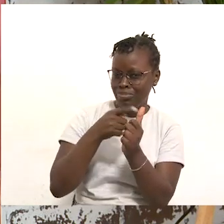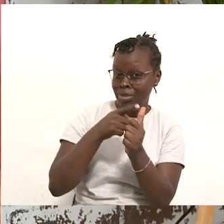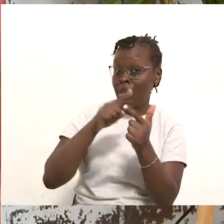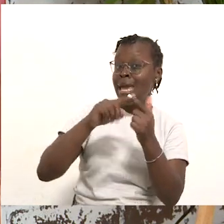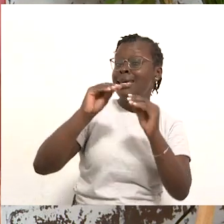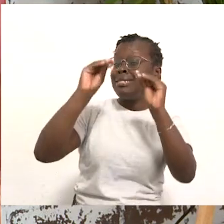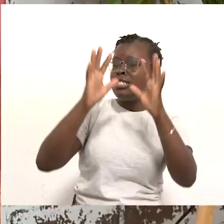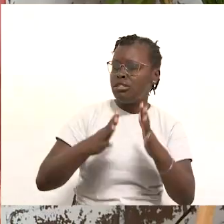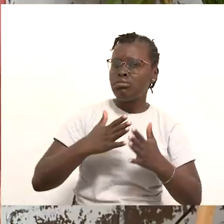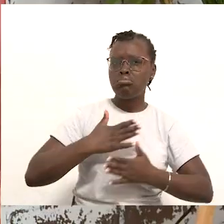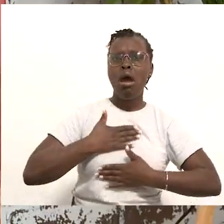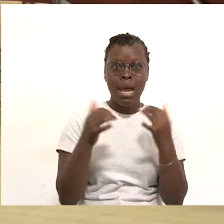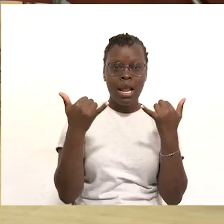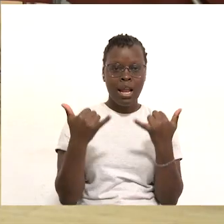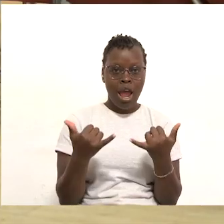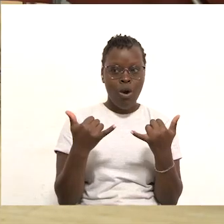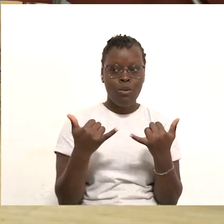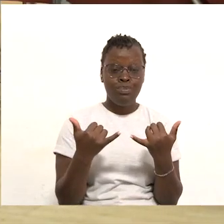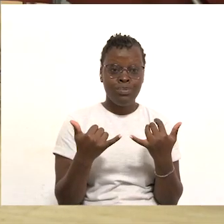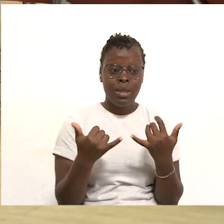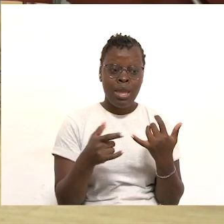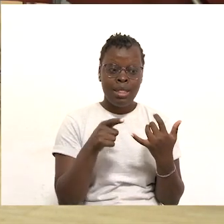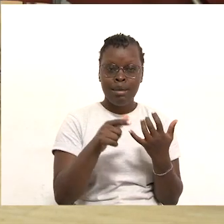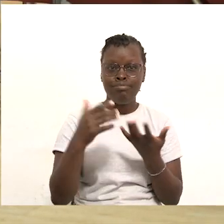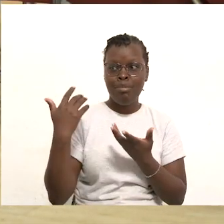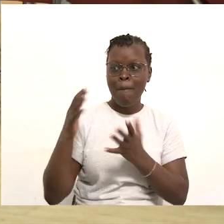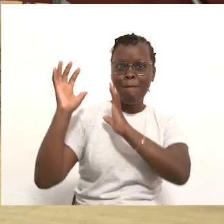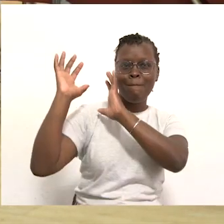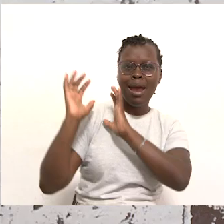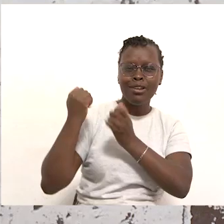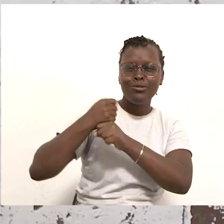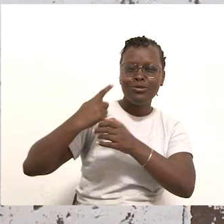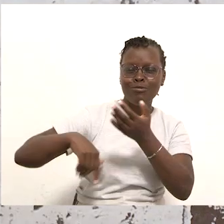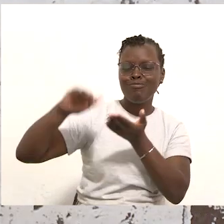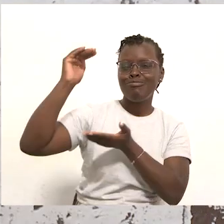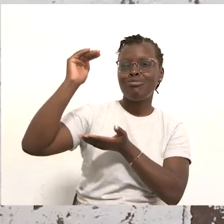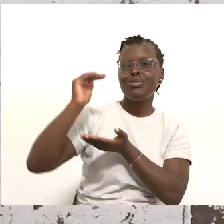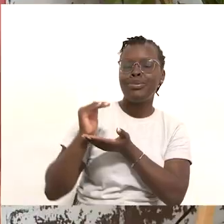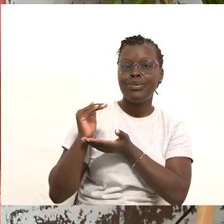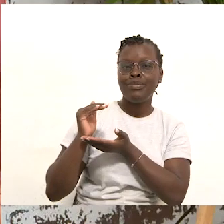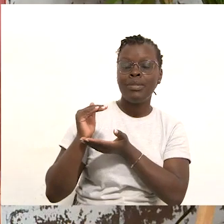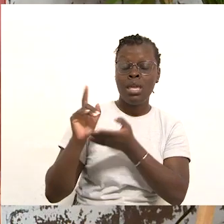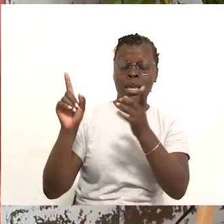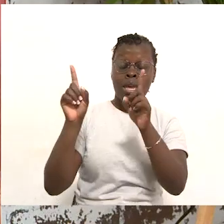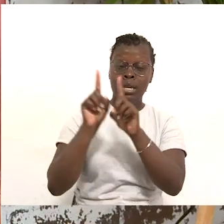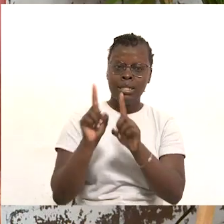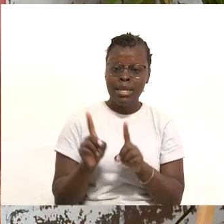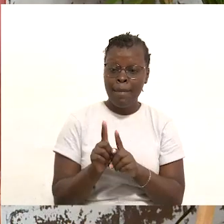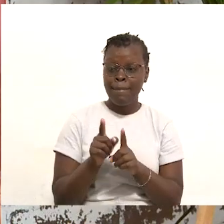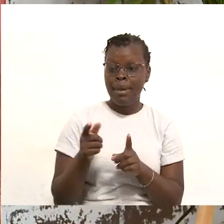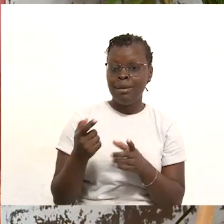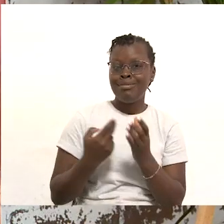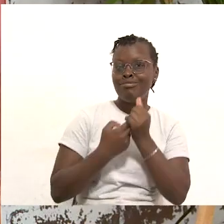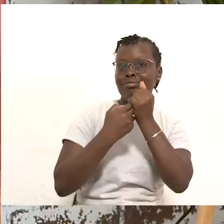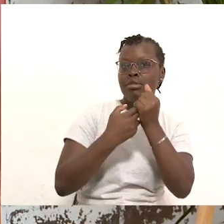up with the changes. The burden has been lessened, and the